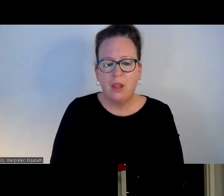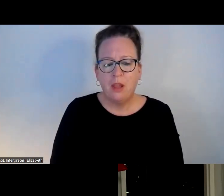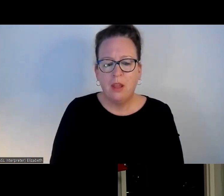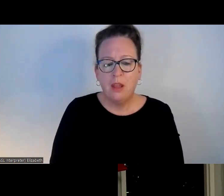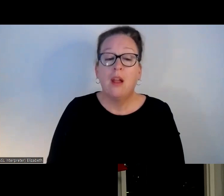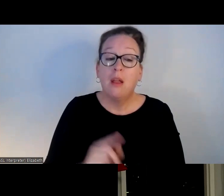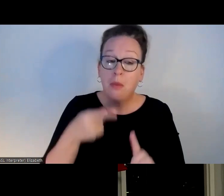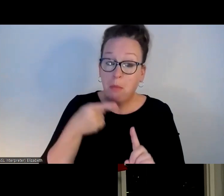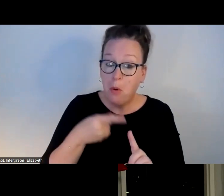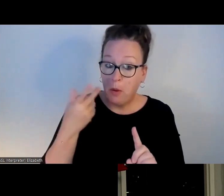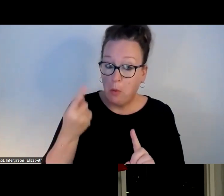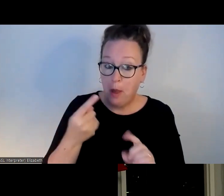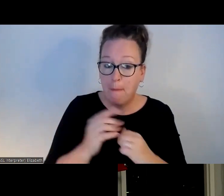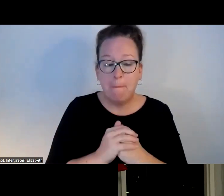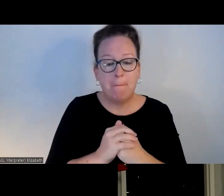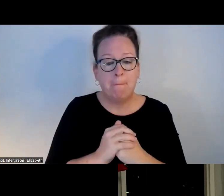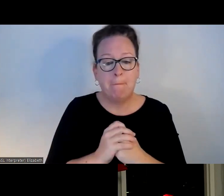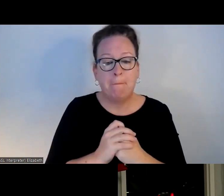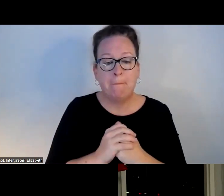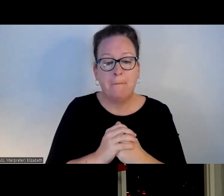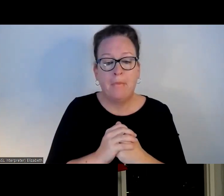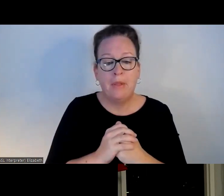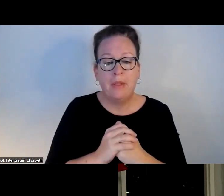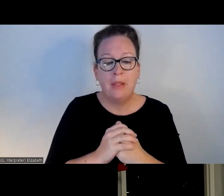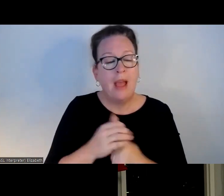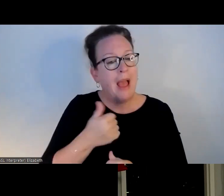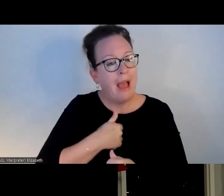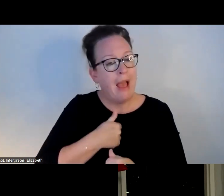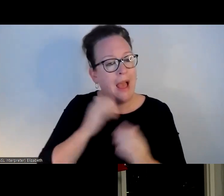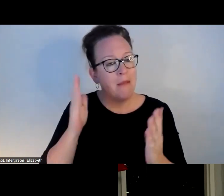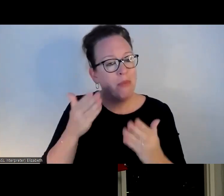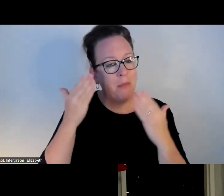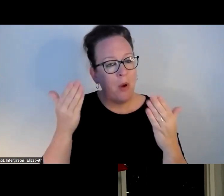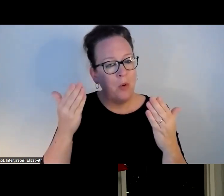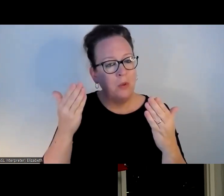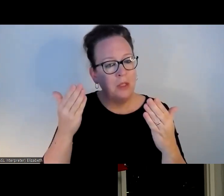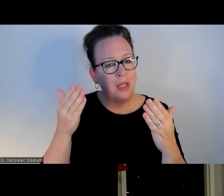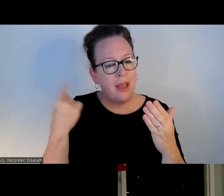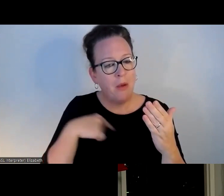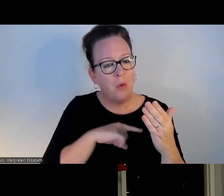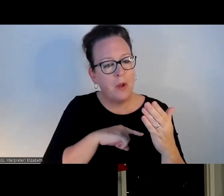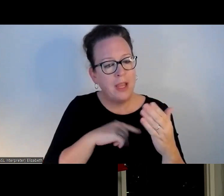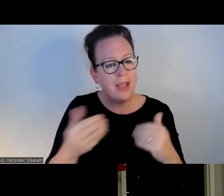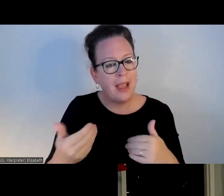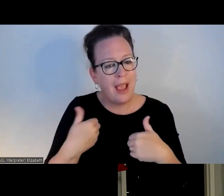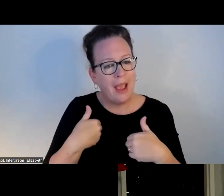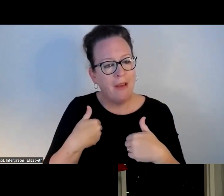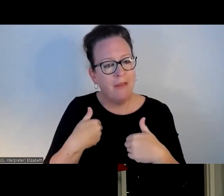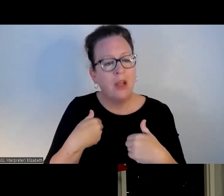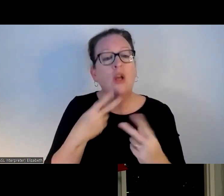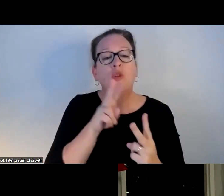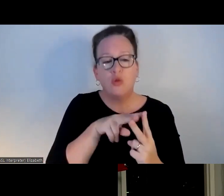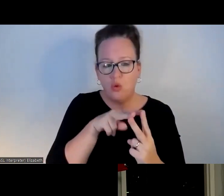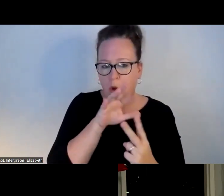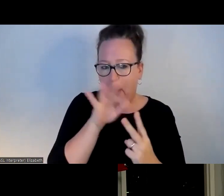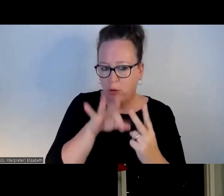point of it is that I propose that we have two options, and the order of